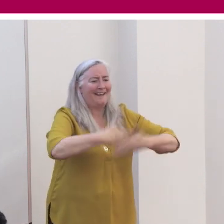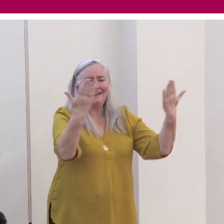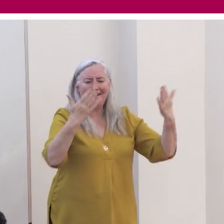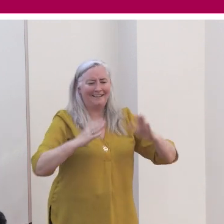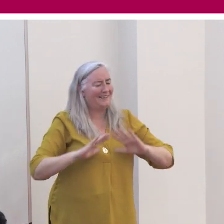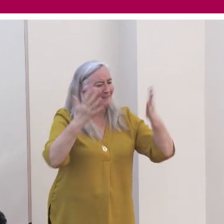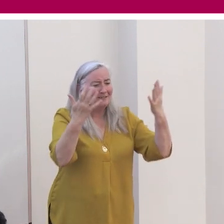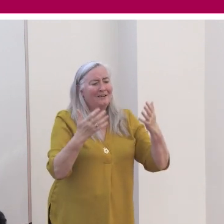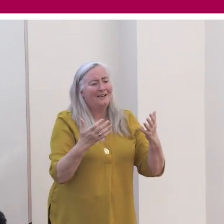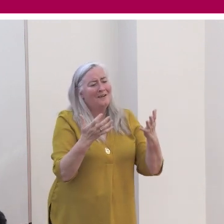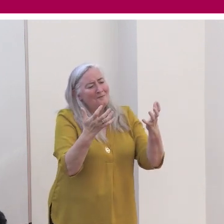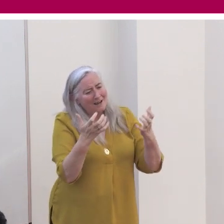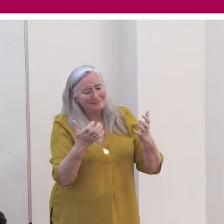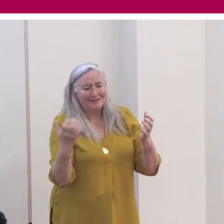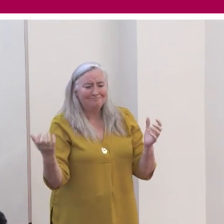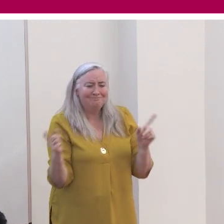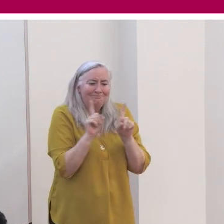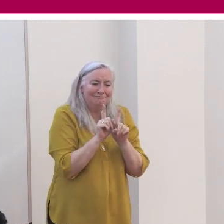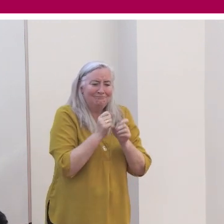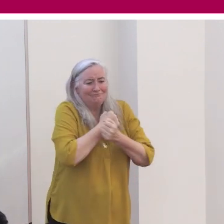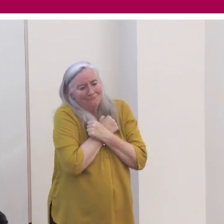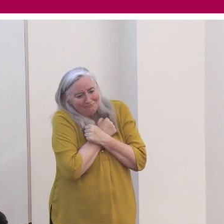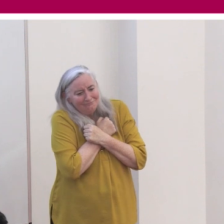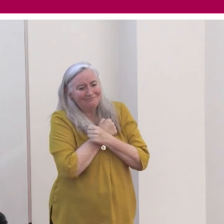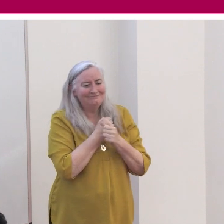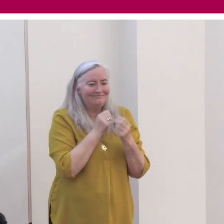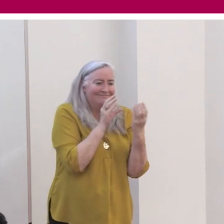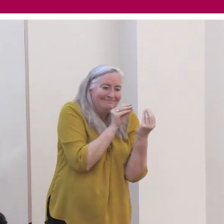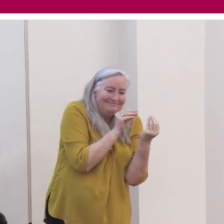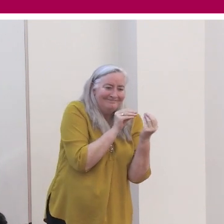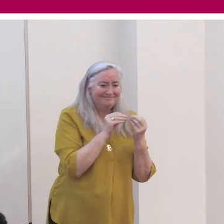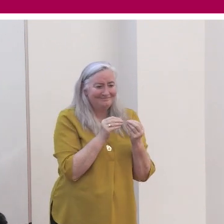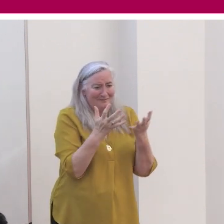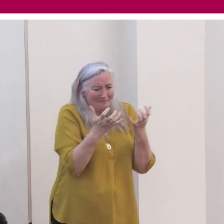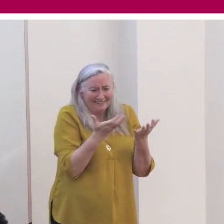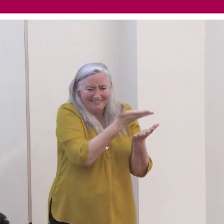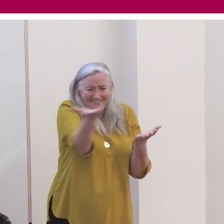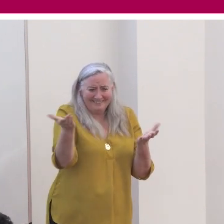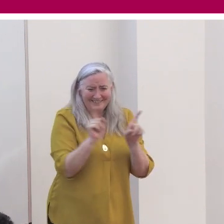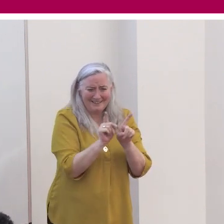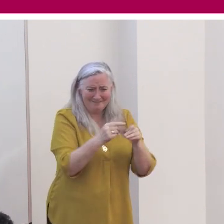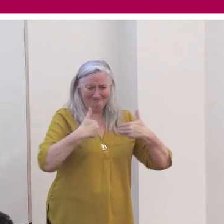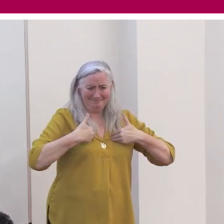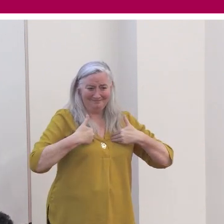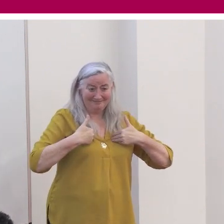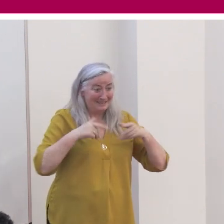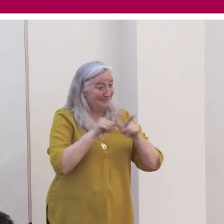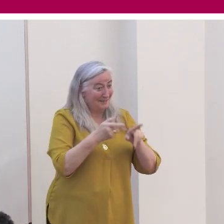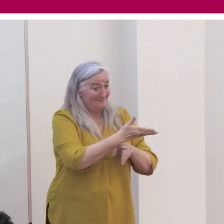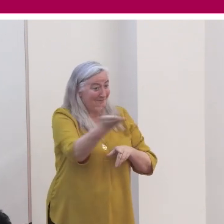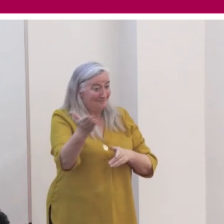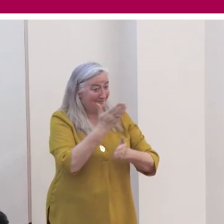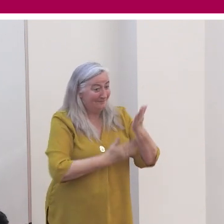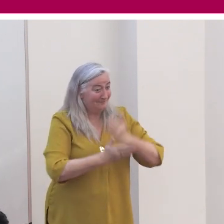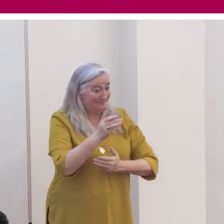that are found beneficial, recommended by women, but also different professionals. Here, use of intermediaries can